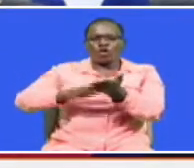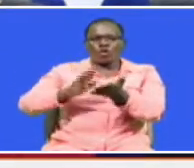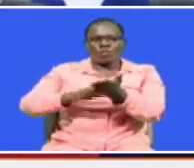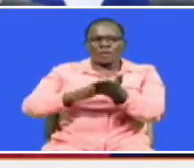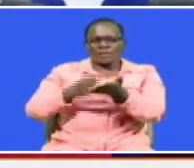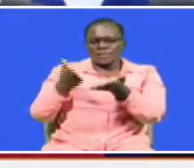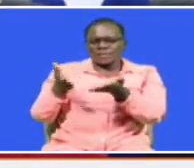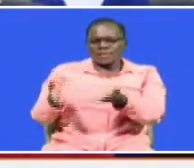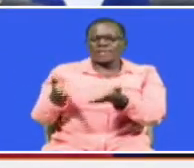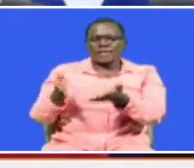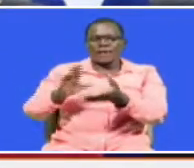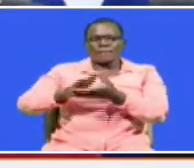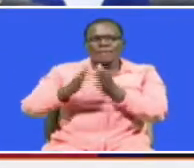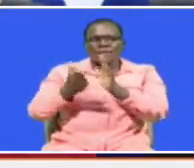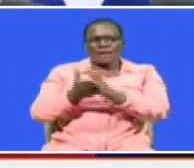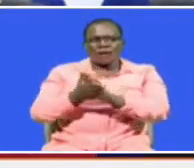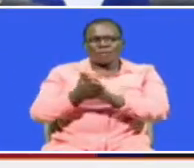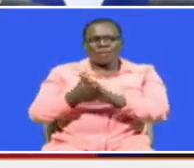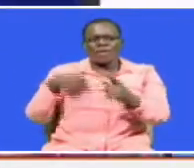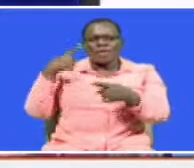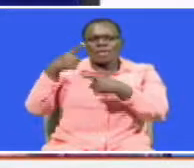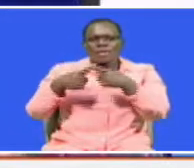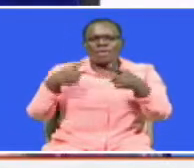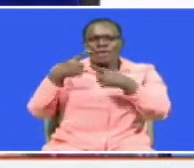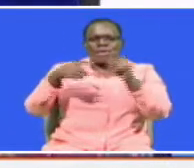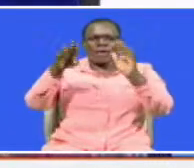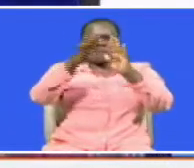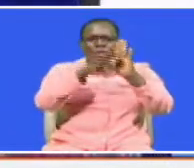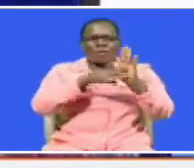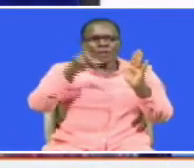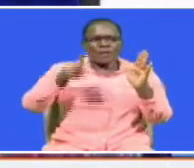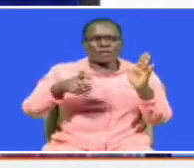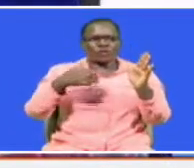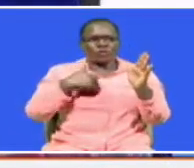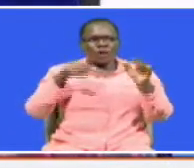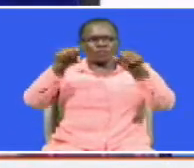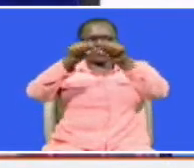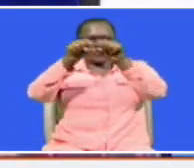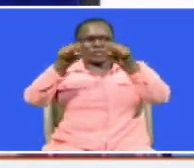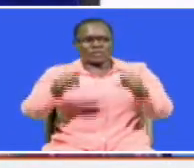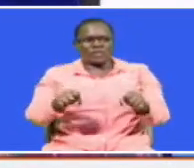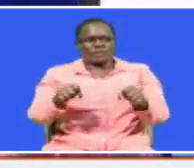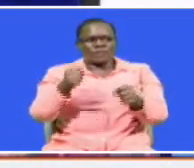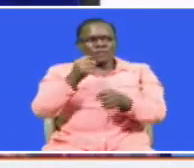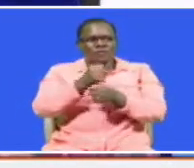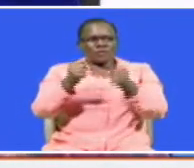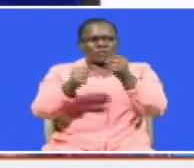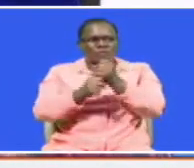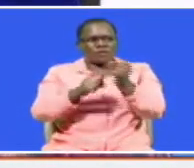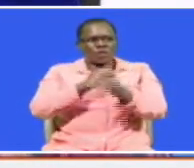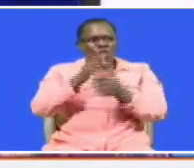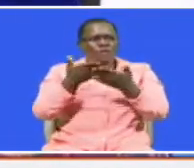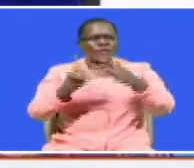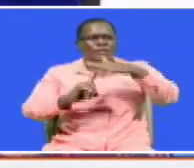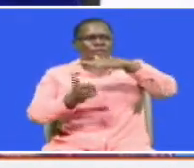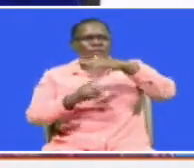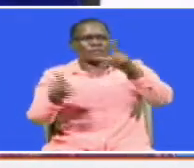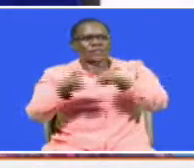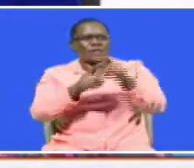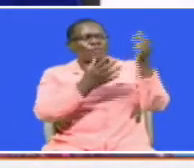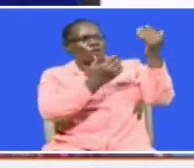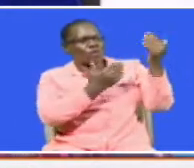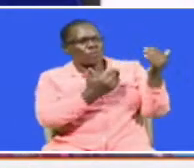that this becomes something like an annual program. We need to have systems, structures in place to meet all these needs and